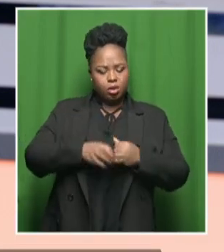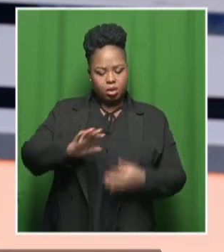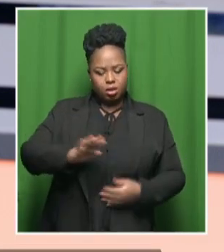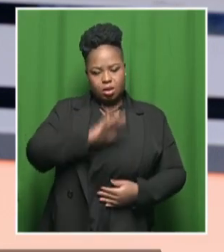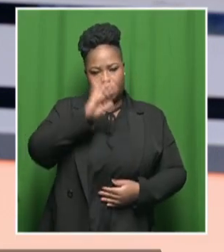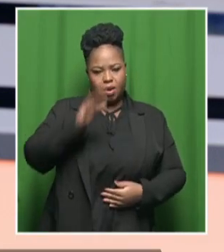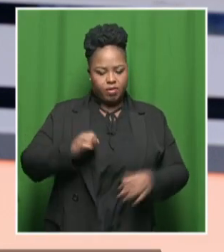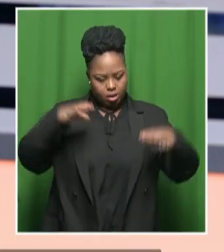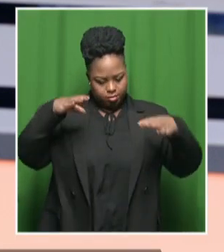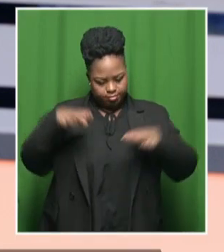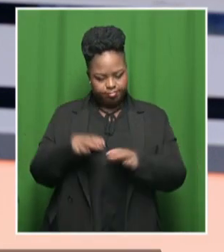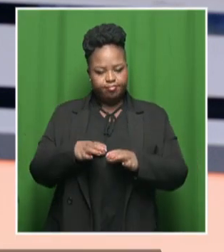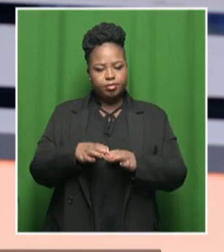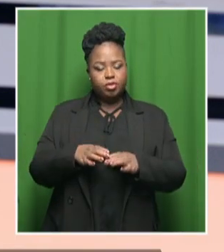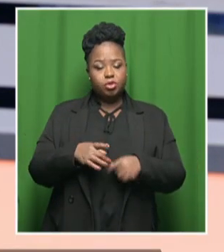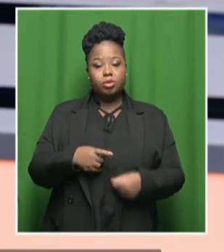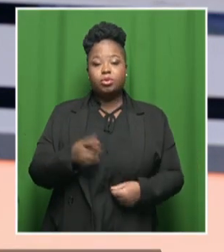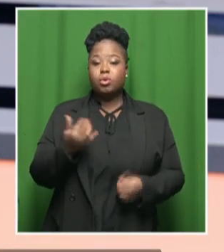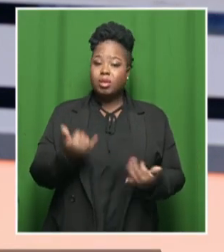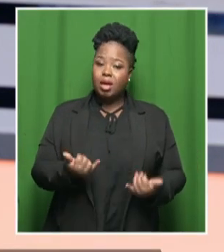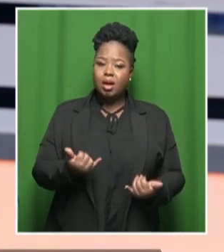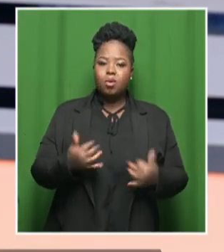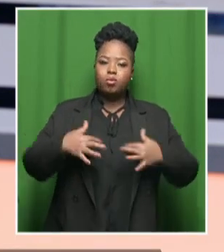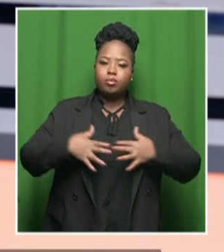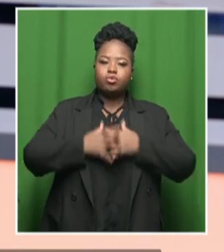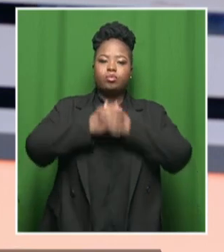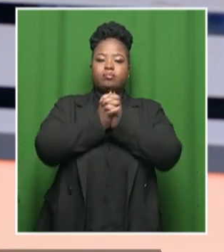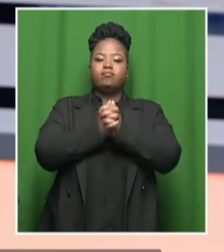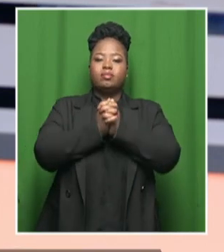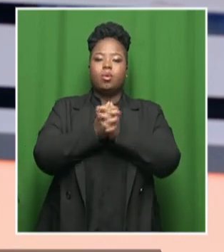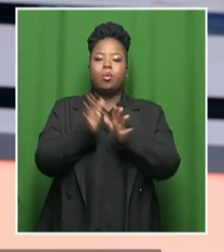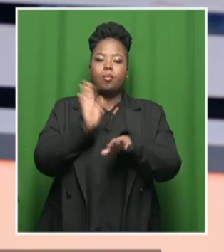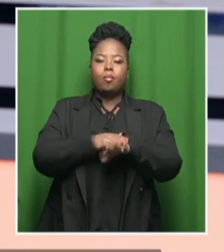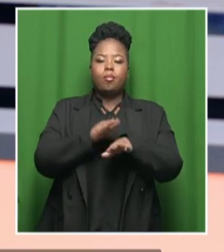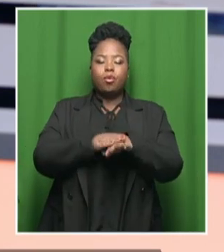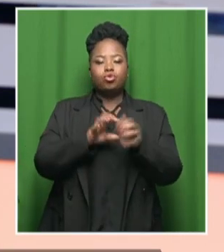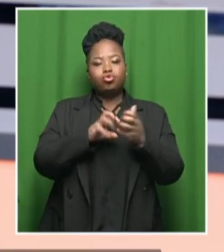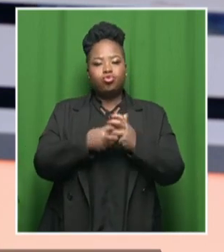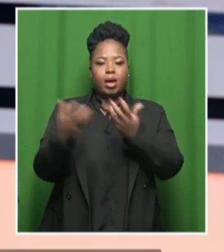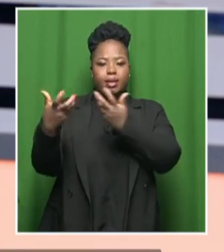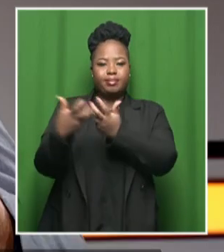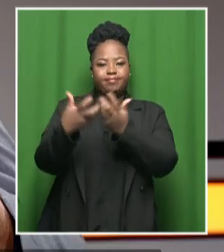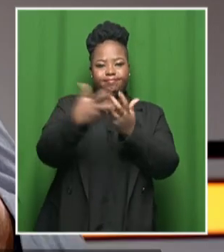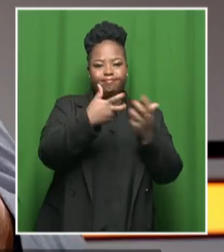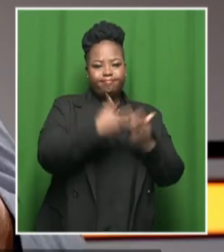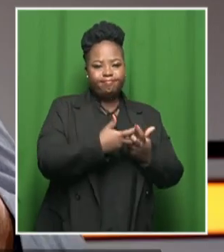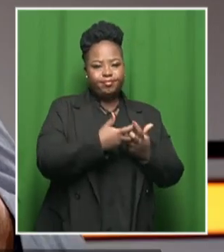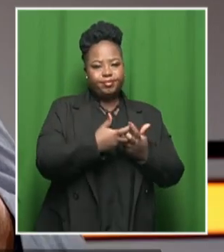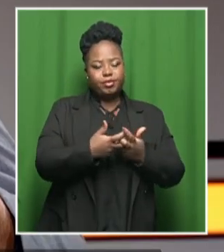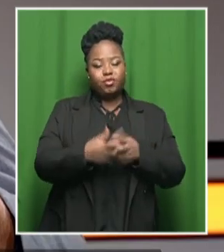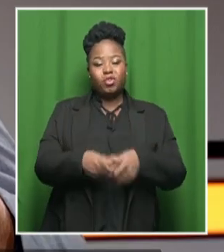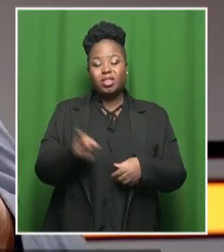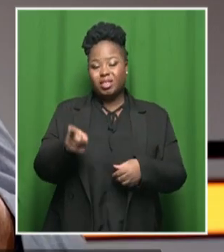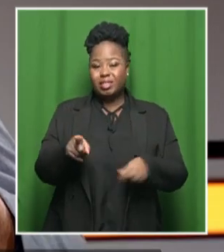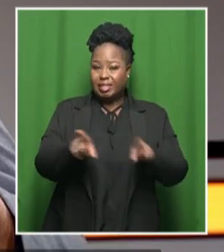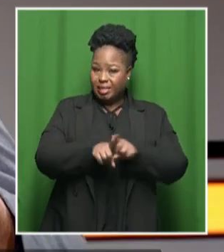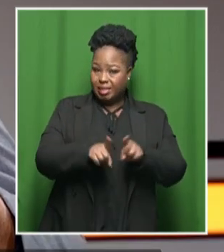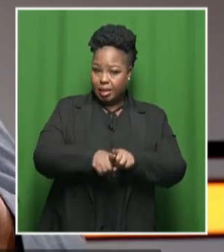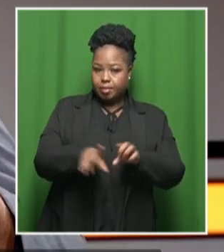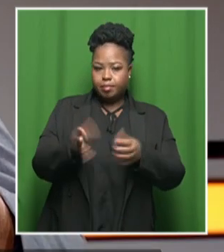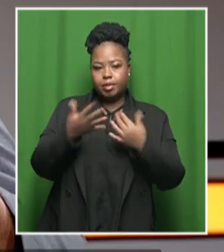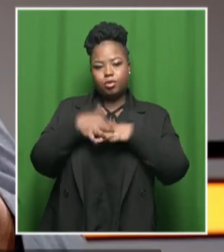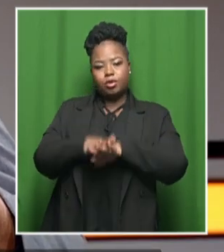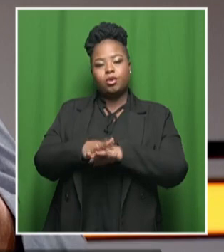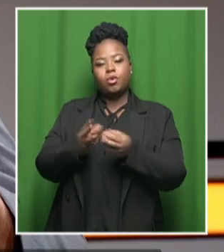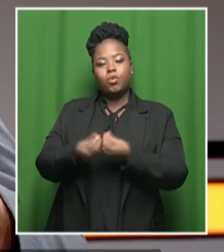It's something you focused on quite a bit during this interview, but try and almost integrating it with the whole issue of the free trade area